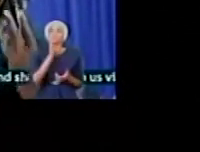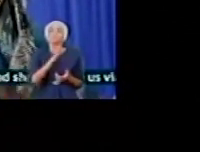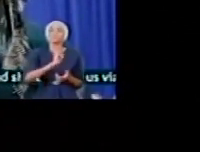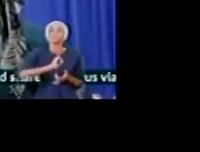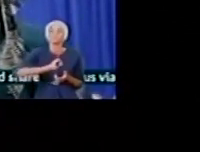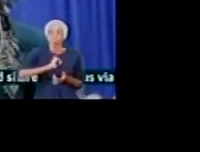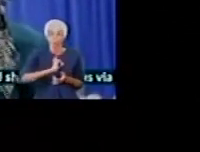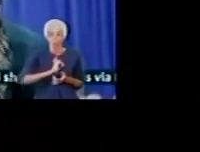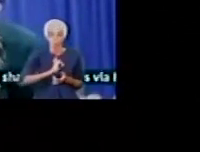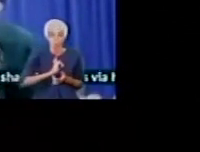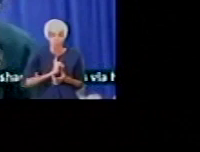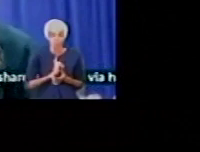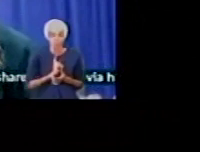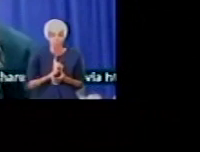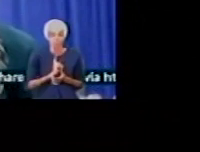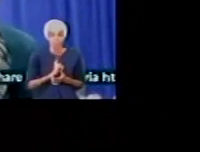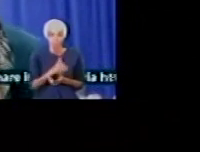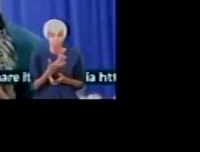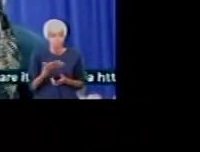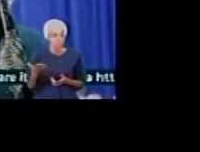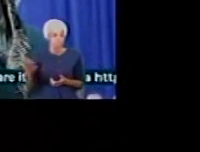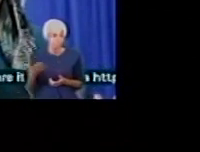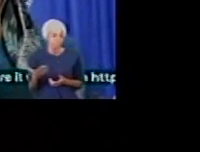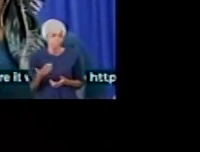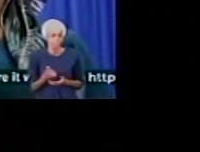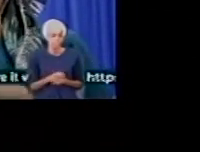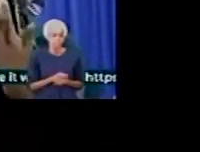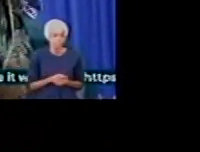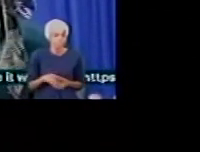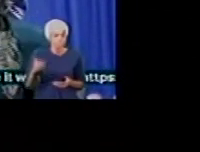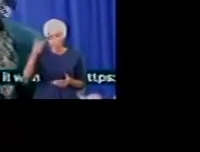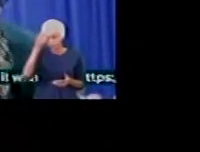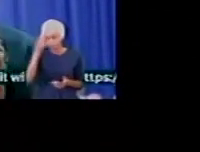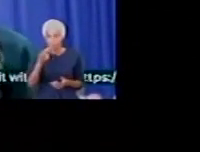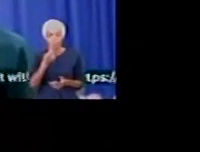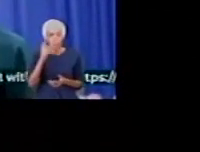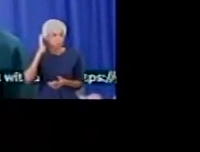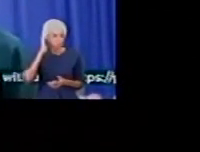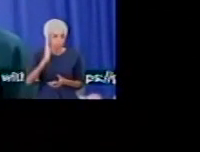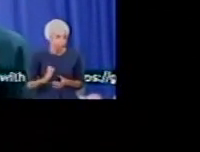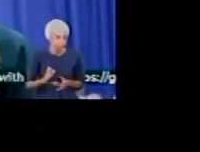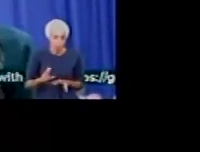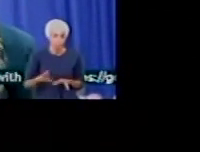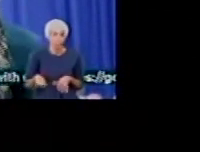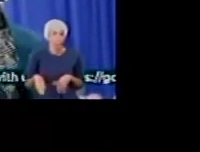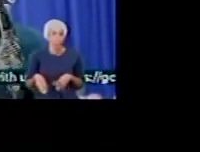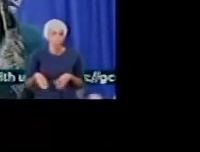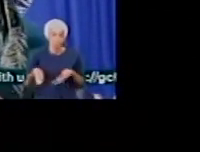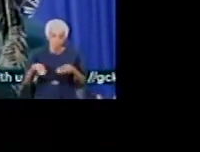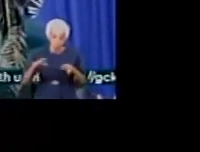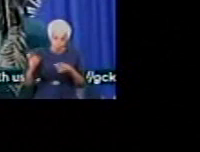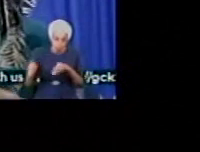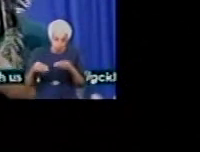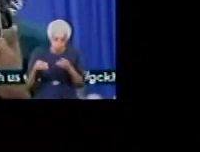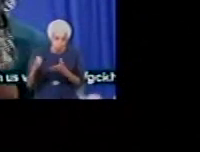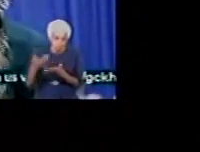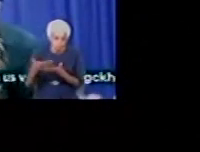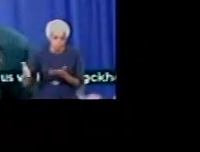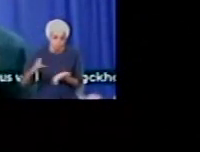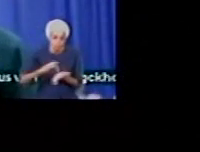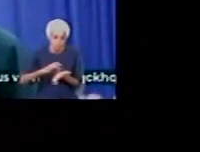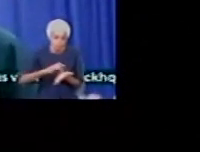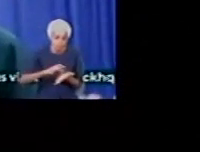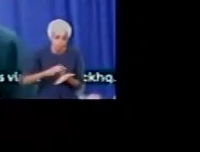This sickness usually keep me from school even more than 2 weeks. The HM already know about my issue. But I